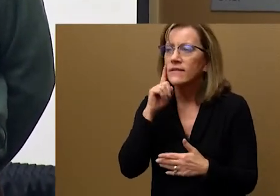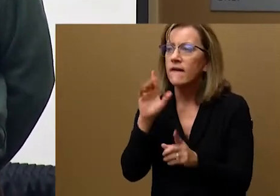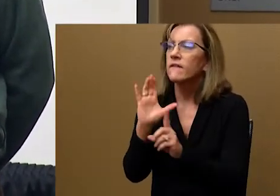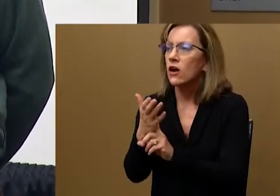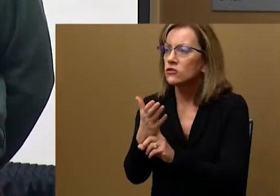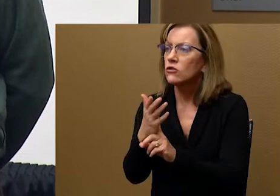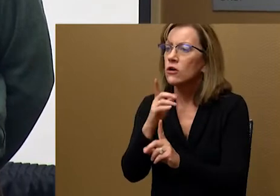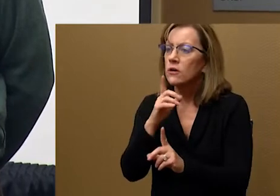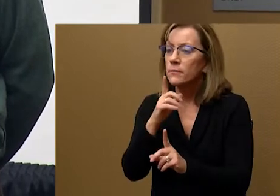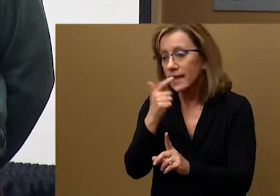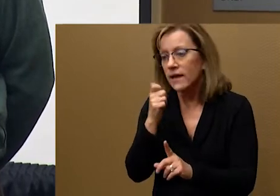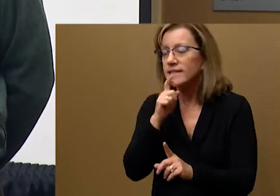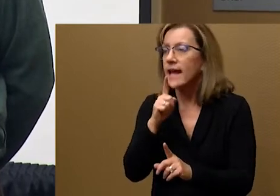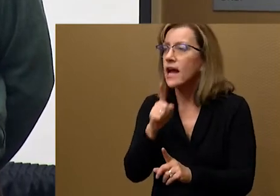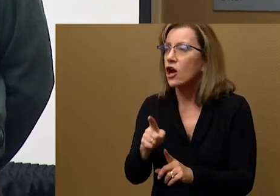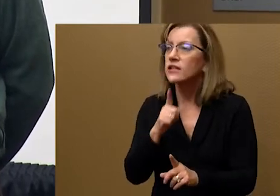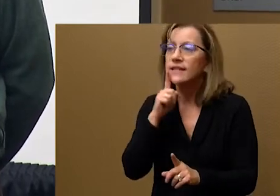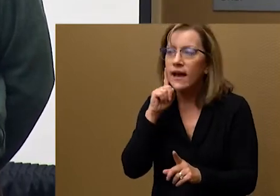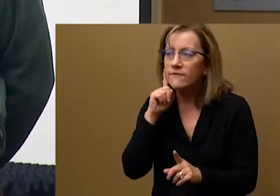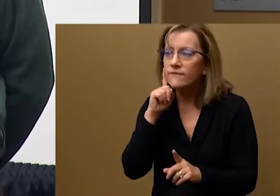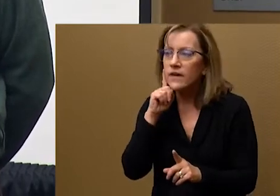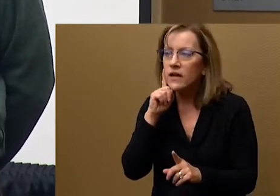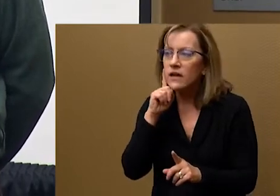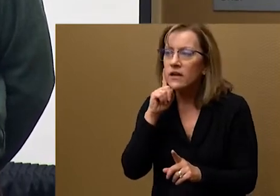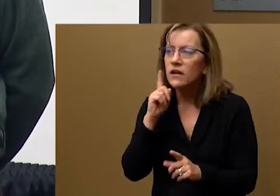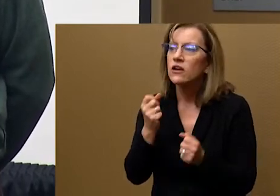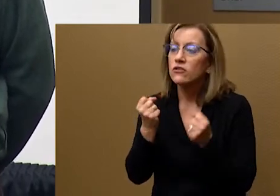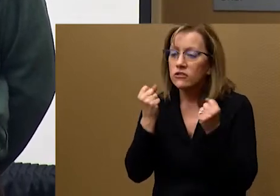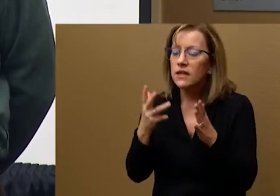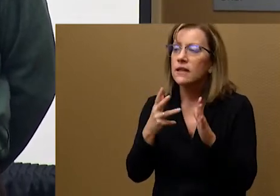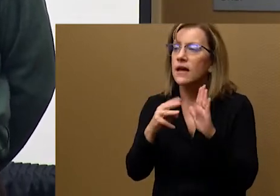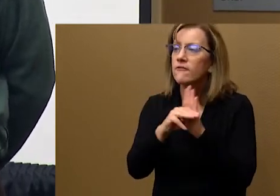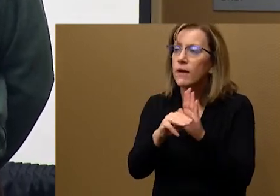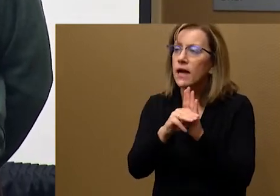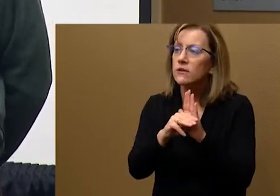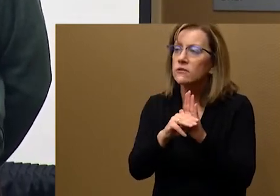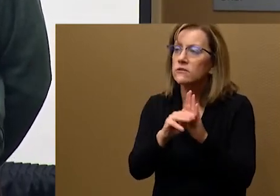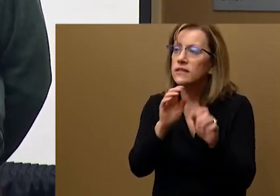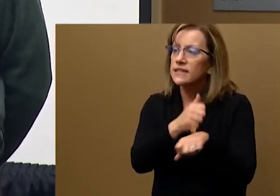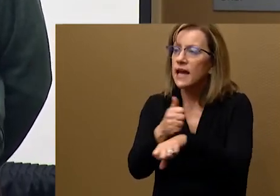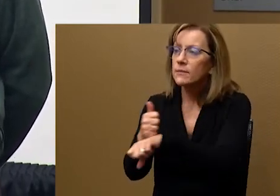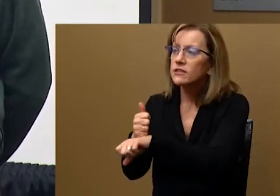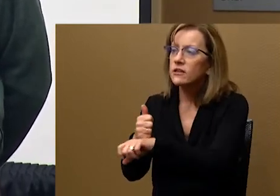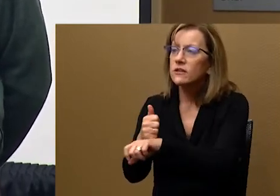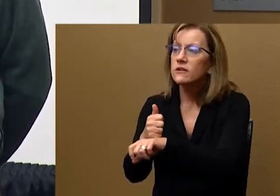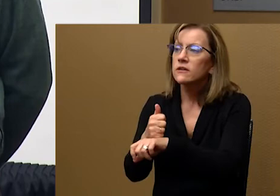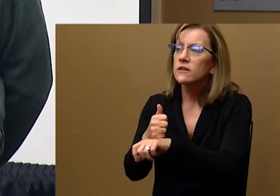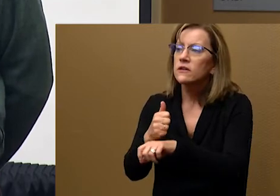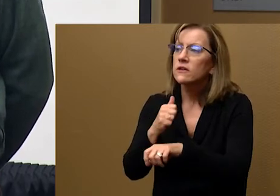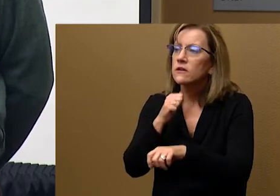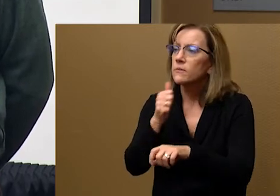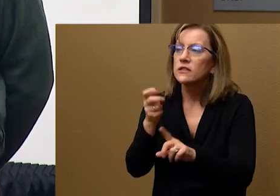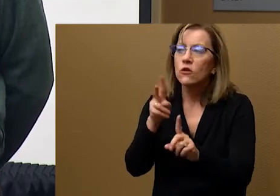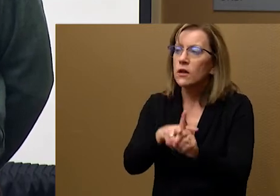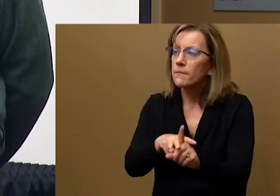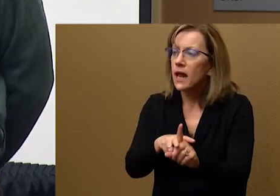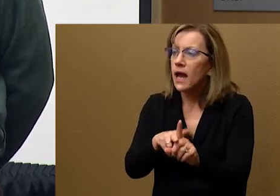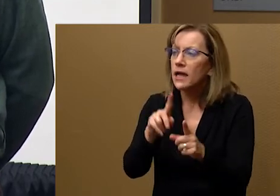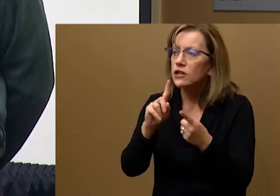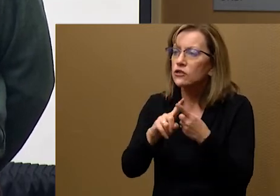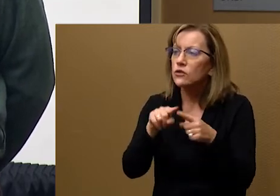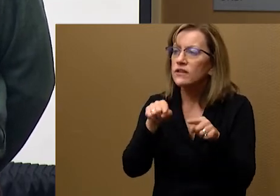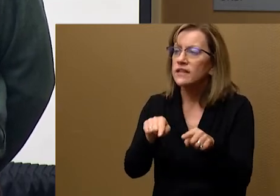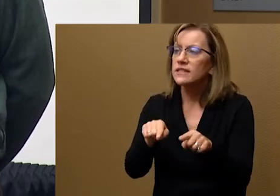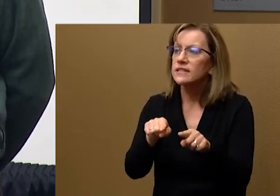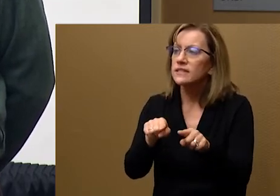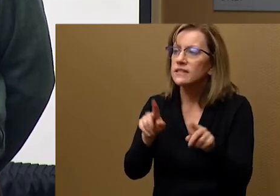breathing the deaf culture by being deaf. So there are a lot of models that are set up that